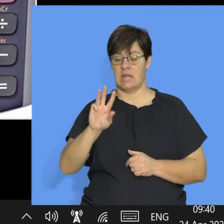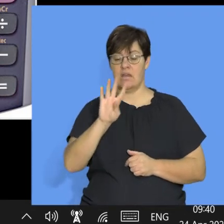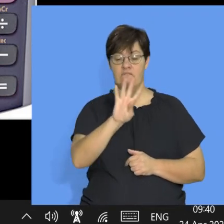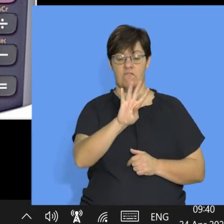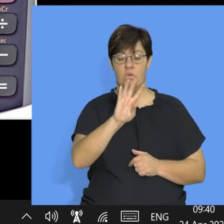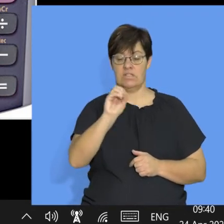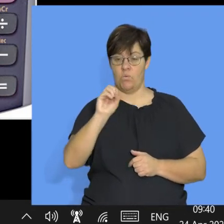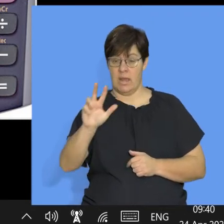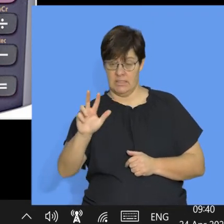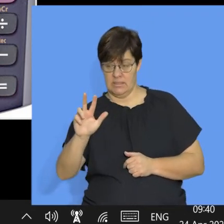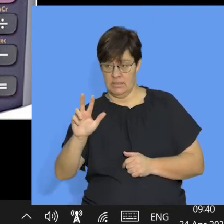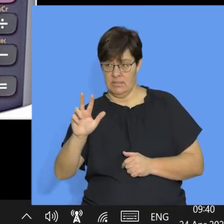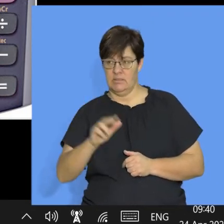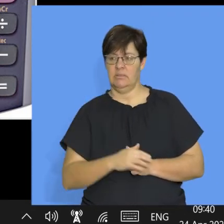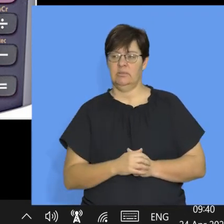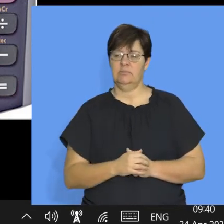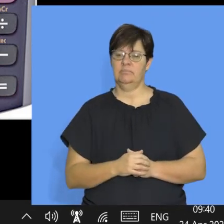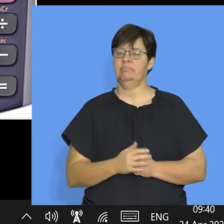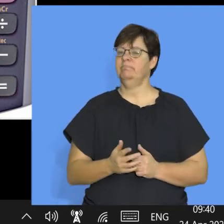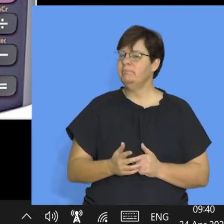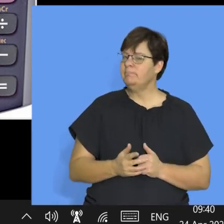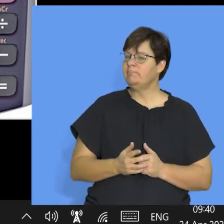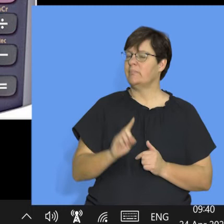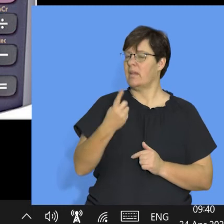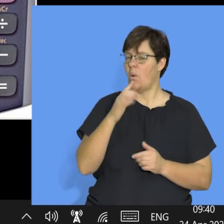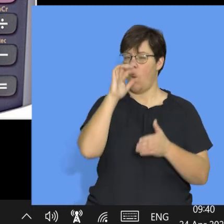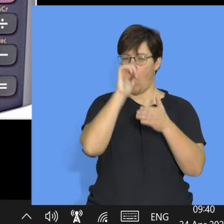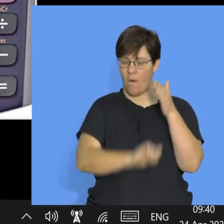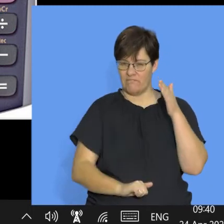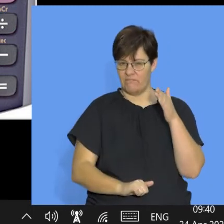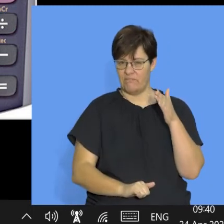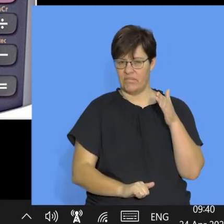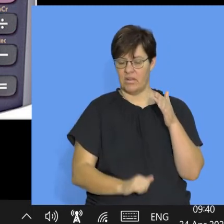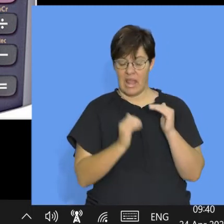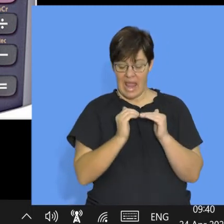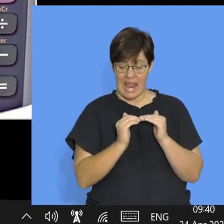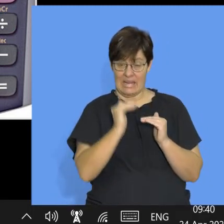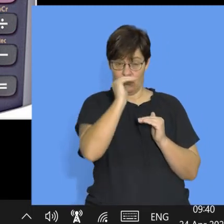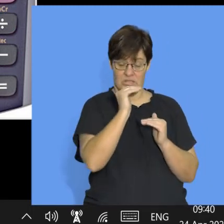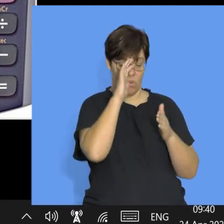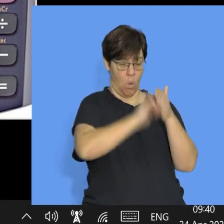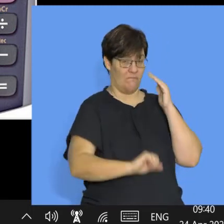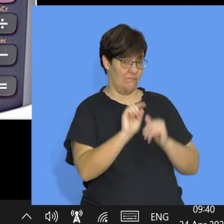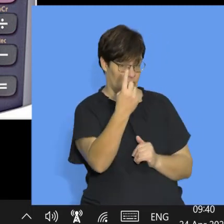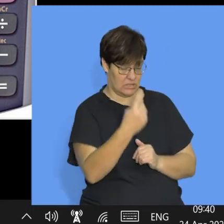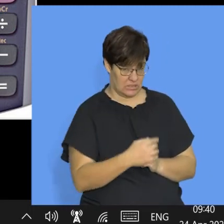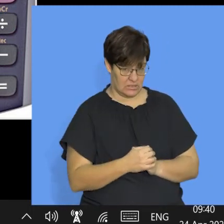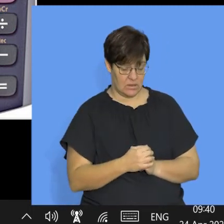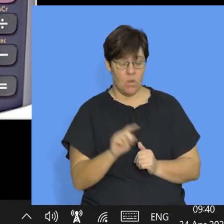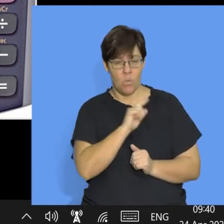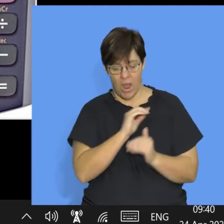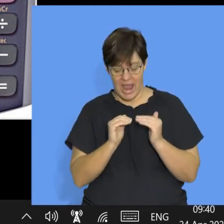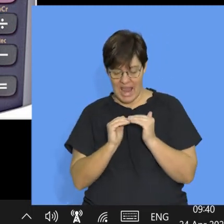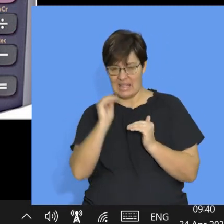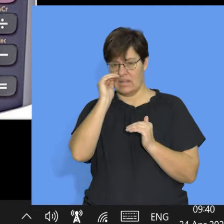129,408, right? Now, let's first subtract the increase portion. Remember, the increase in your